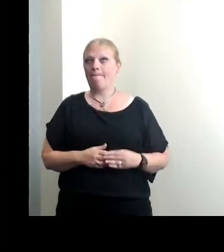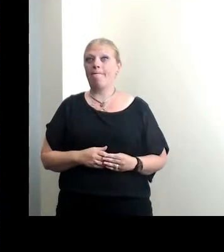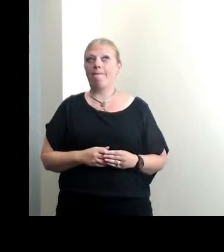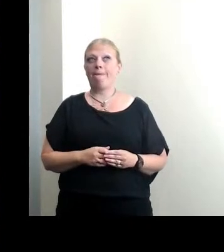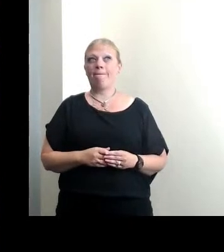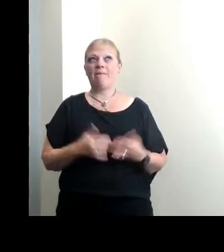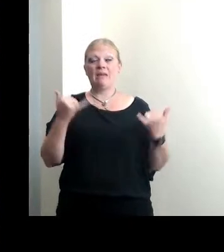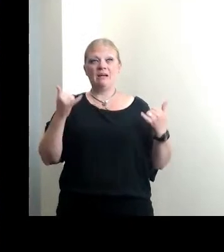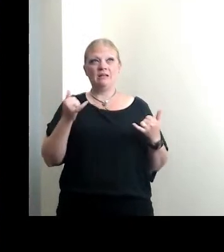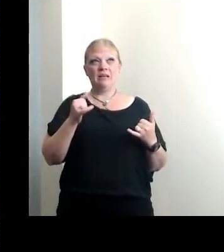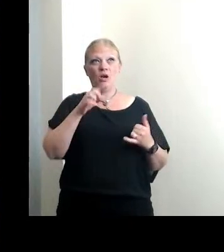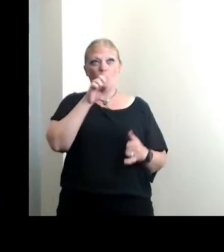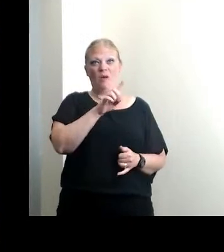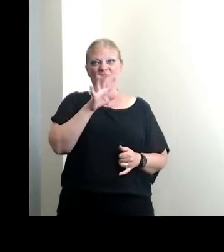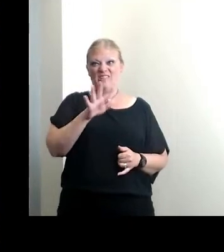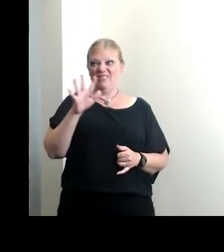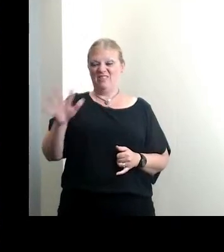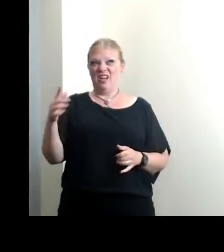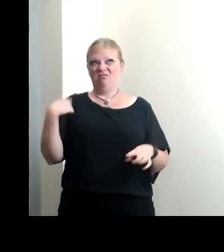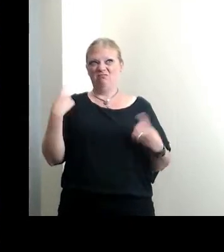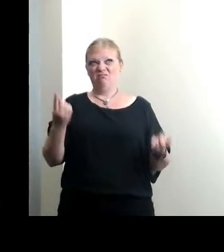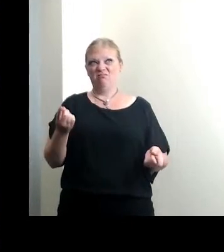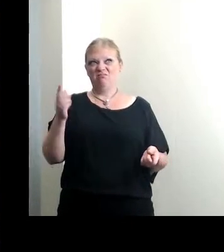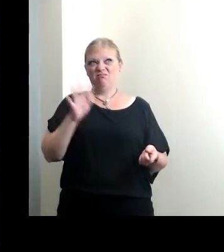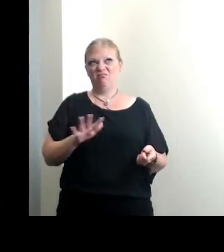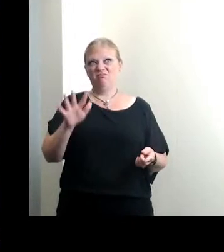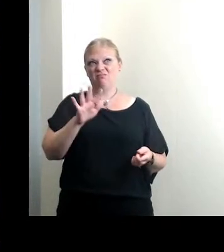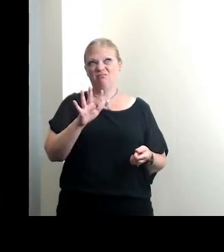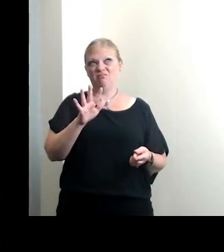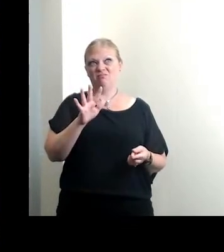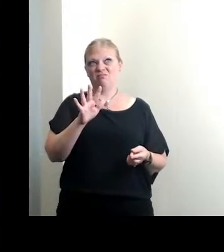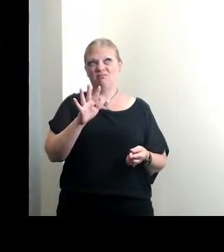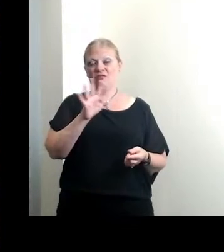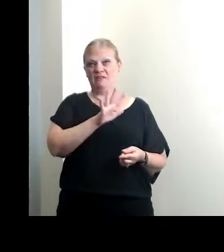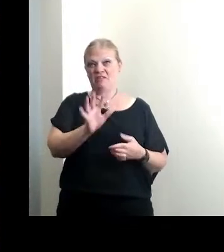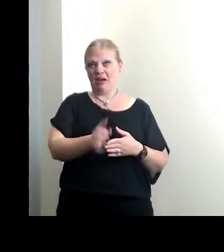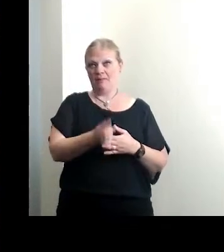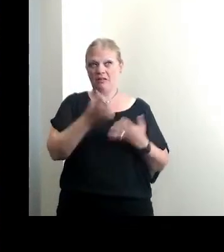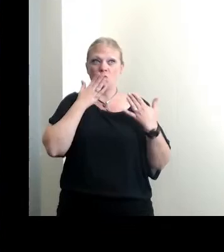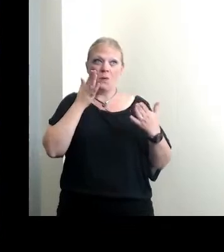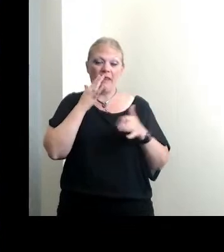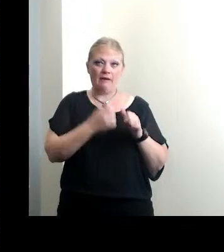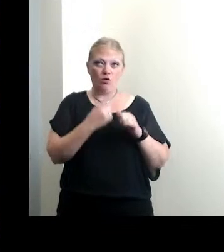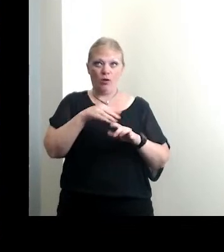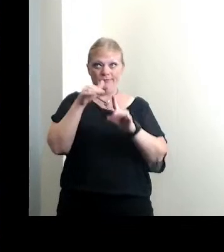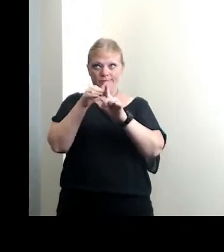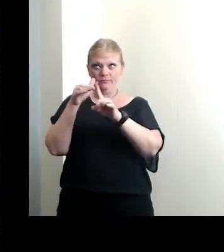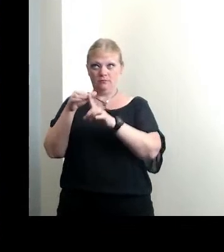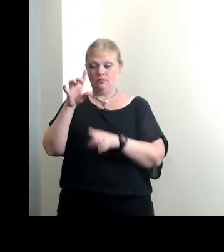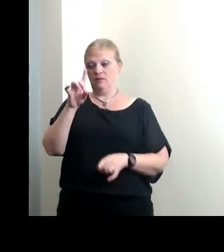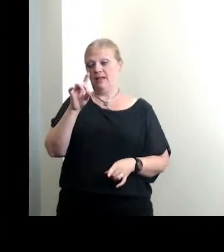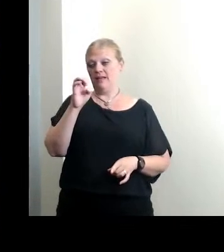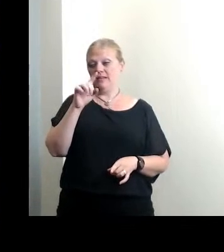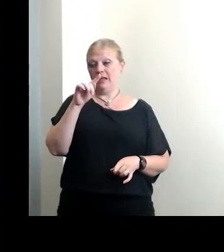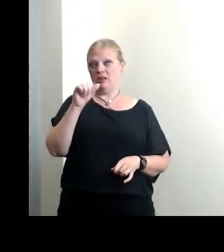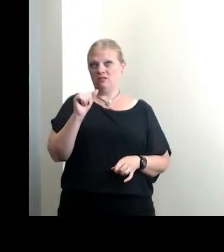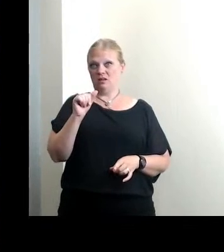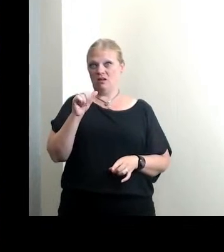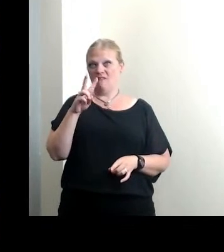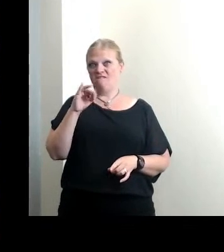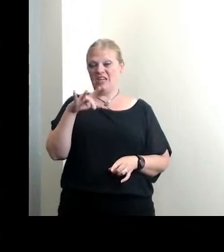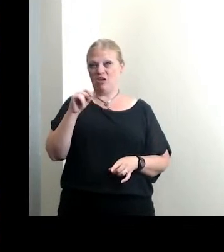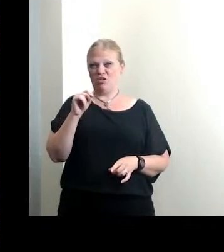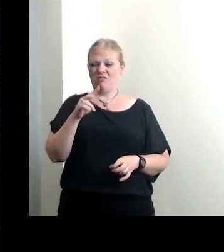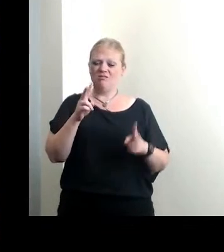It is 5 minutes to 2. We've been doing this for approximately 55 minutes. I want to thank everybody. I want to remind everybody that Delta variant is